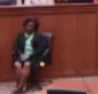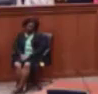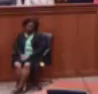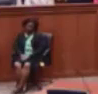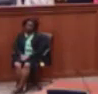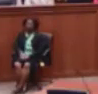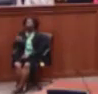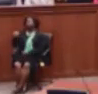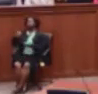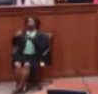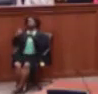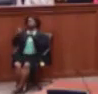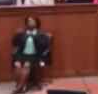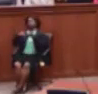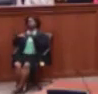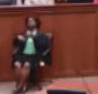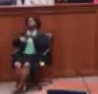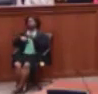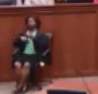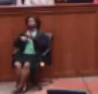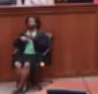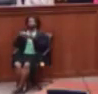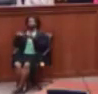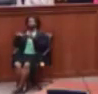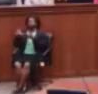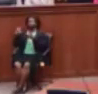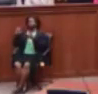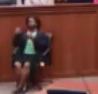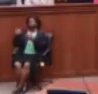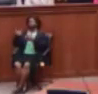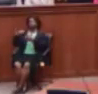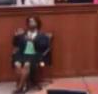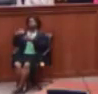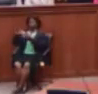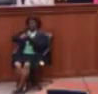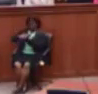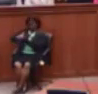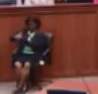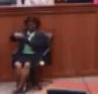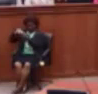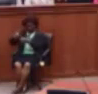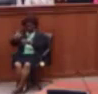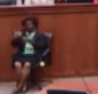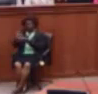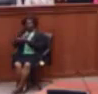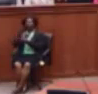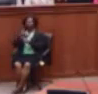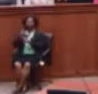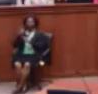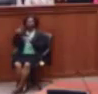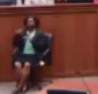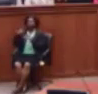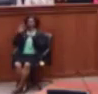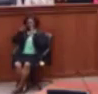the credentials that are attained by students should be focusing on getting them good jobs.